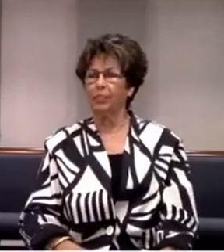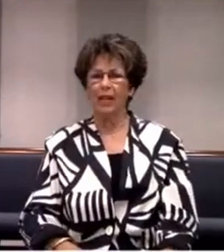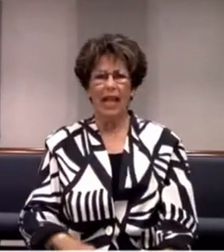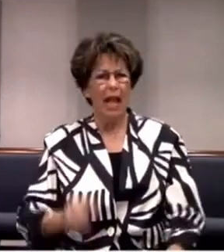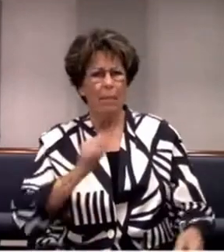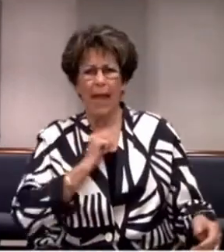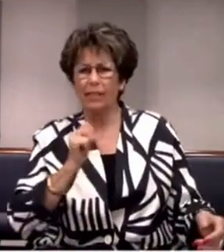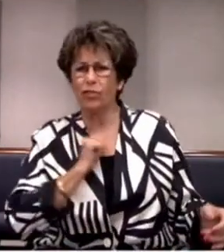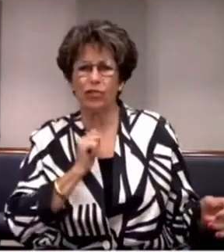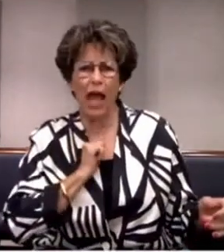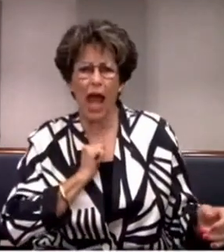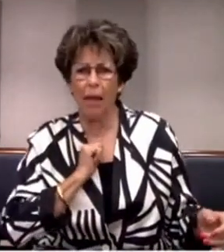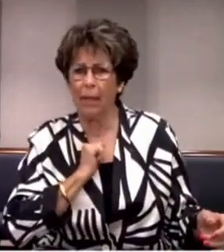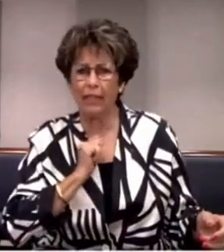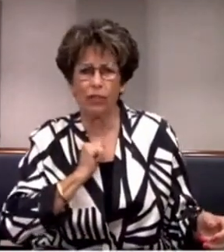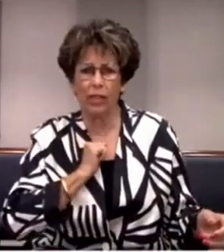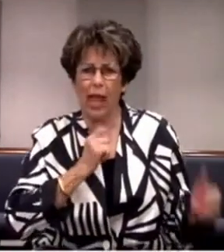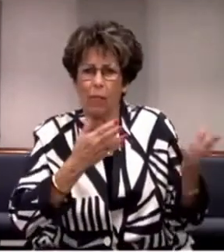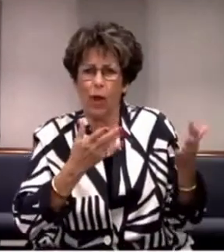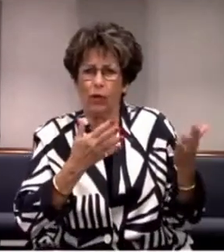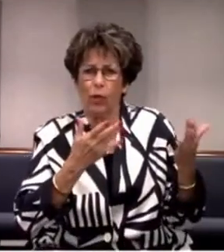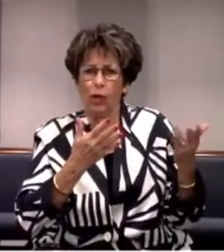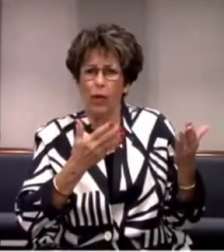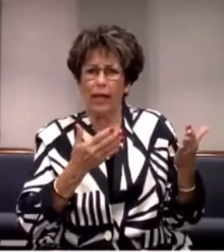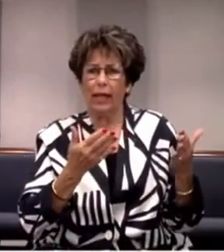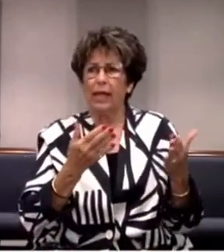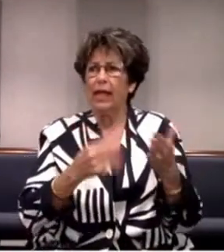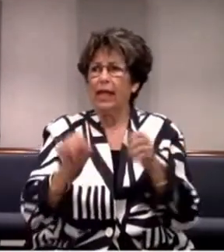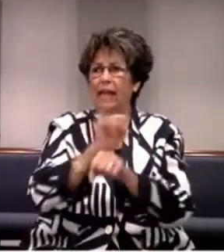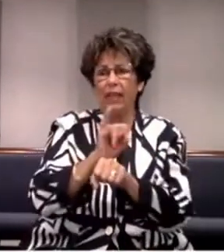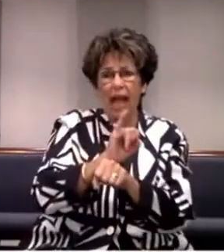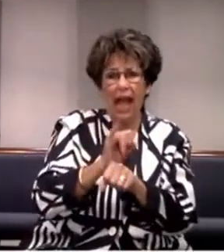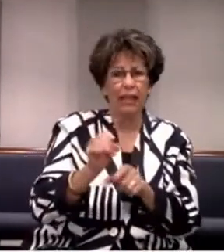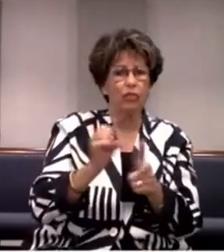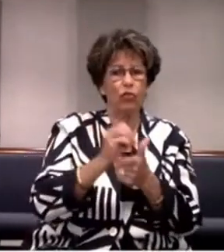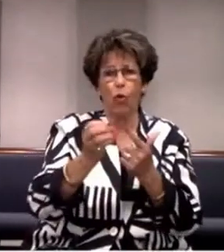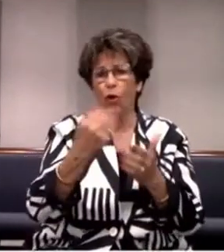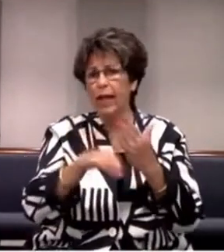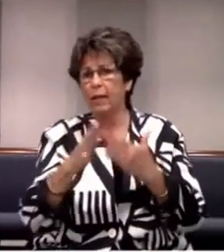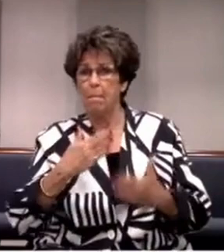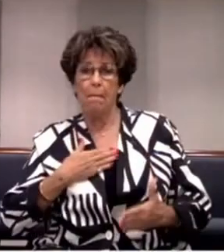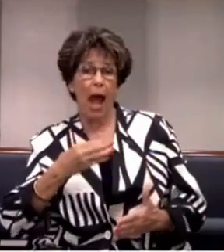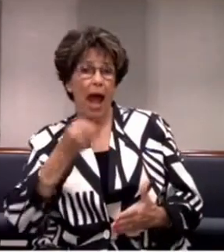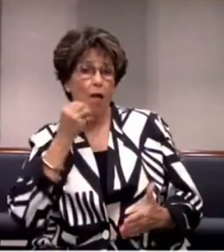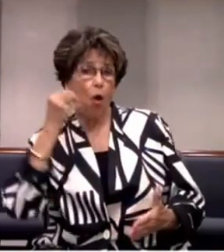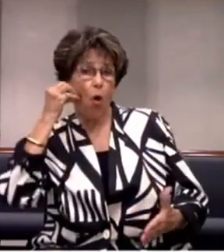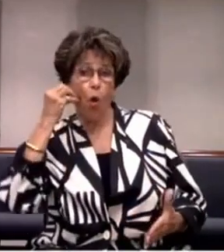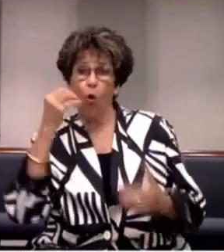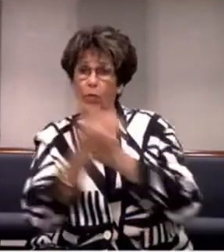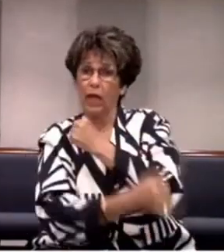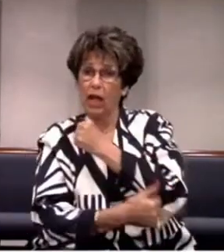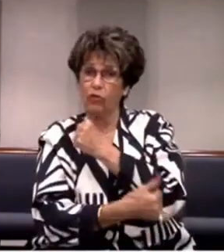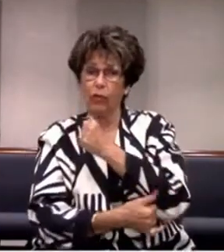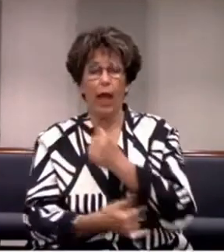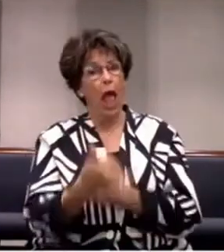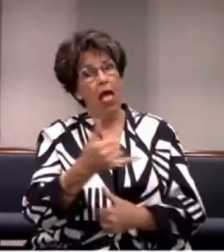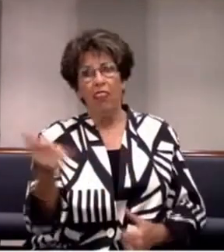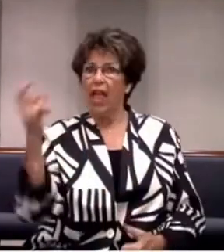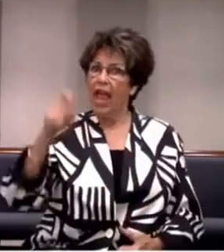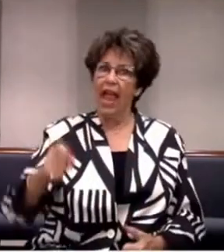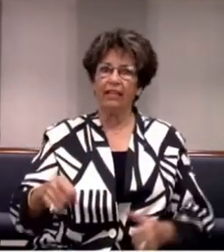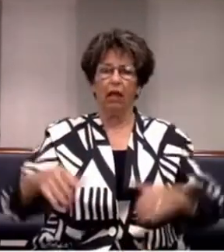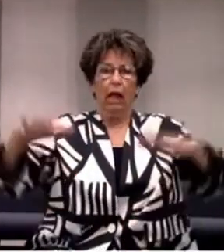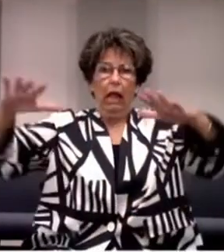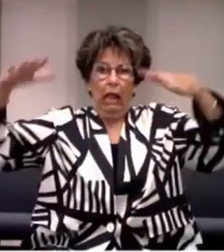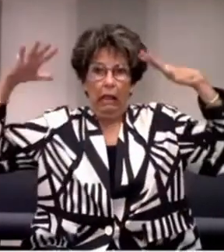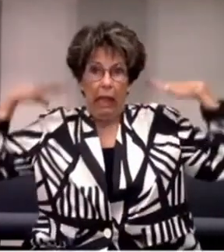wait a minute. In the islands or back in my home country, they had to lay hands on you and you had to shake